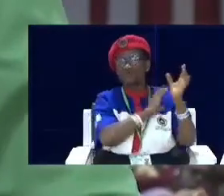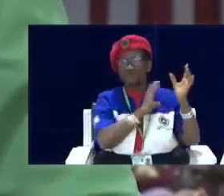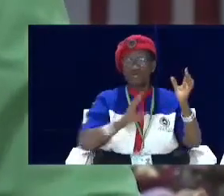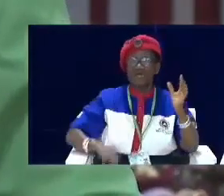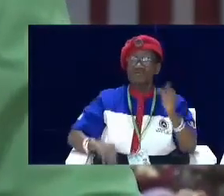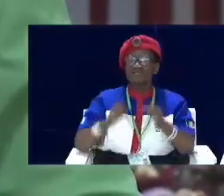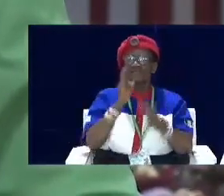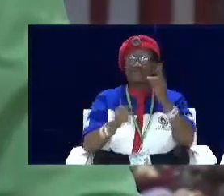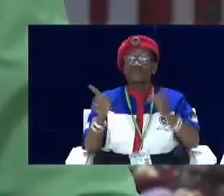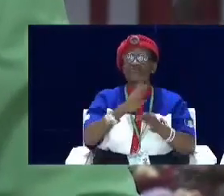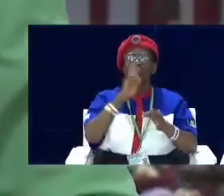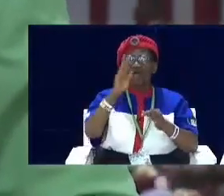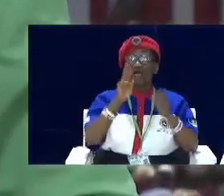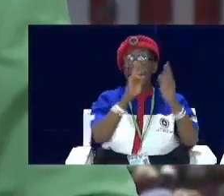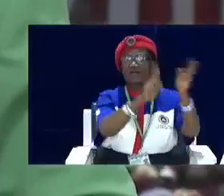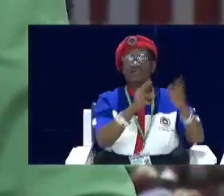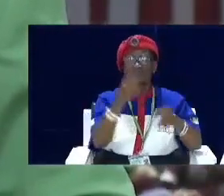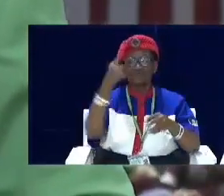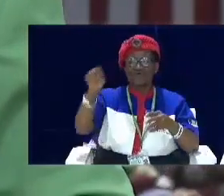for a new